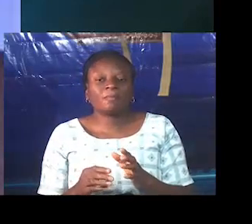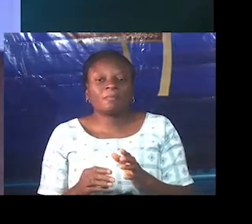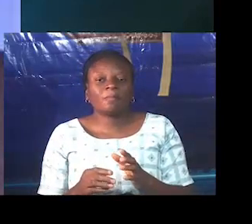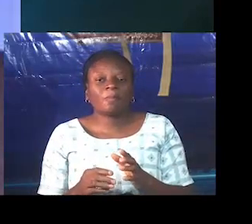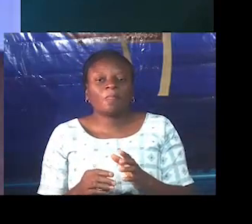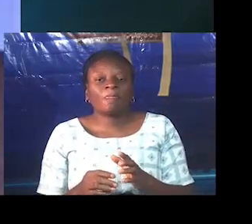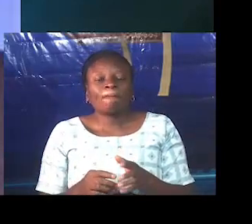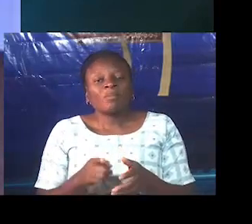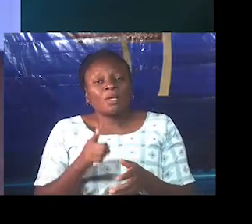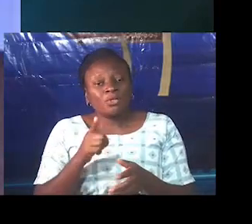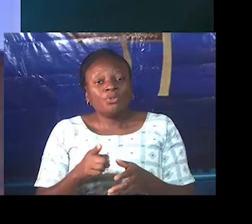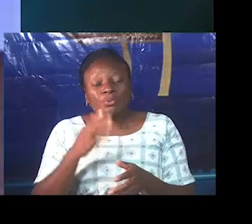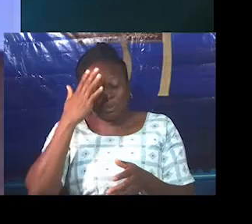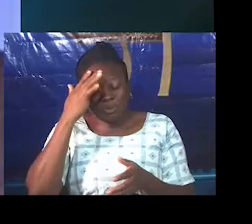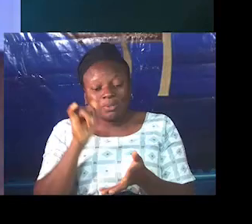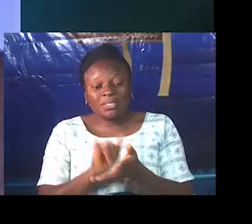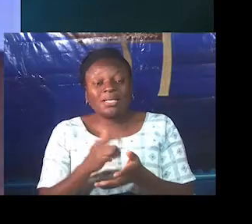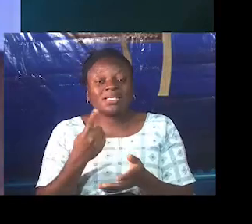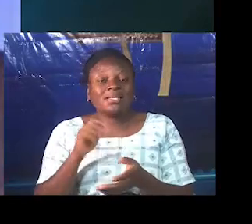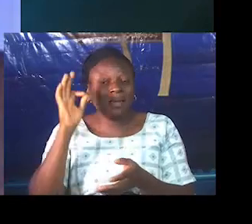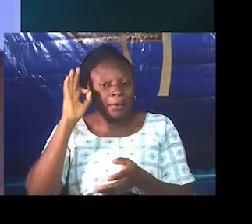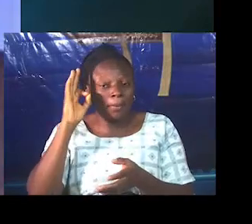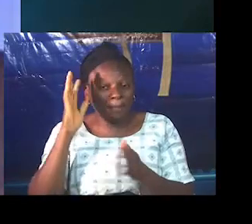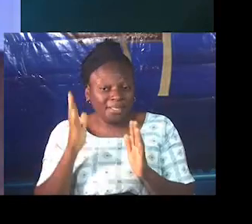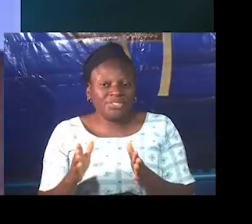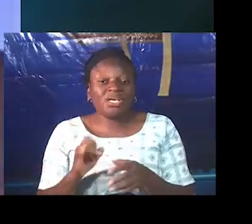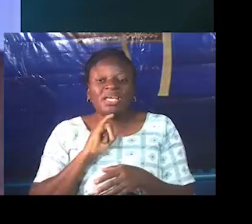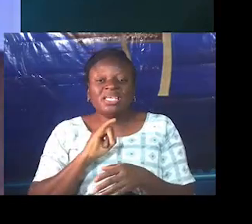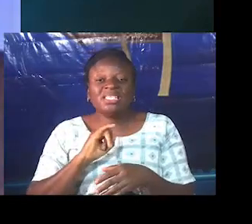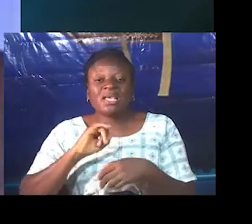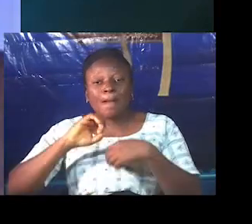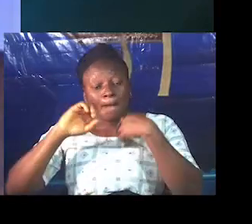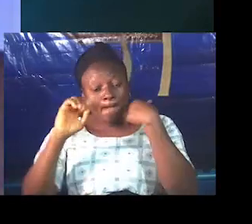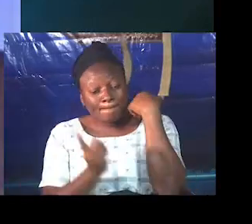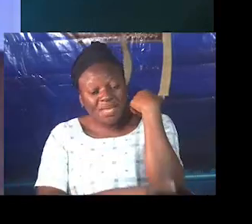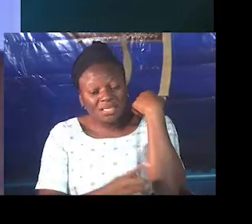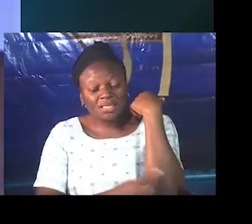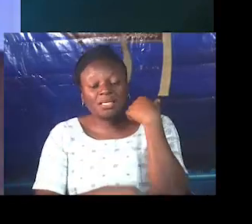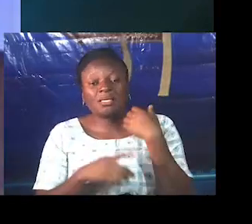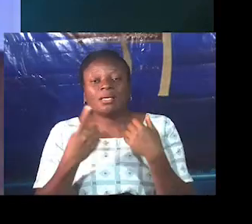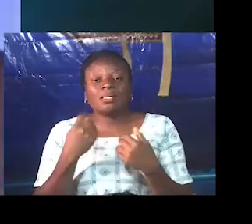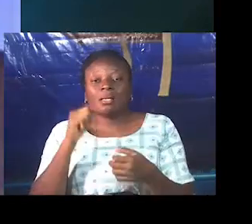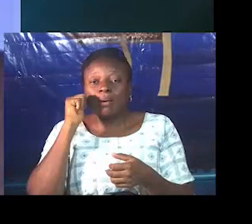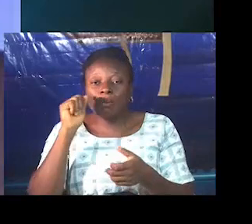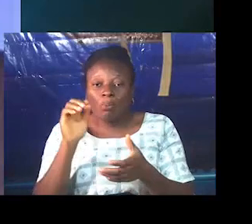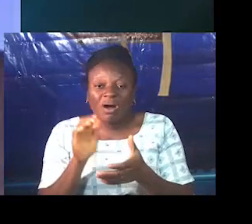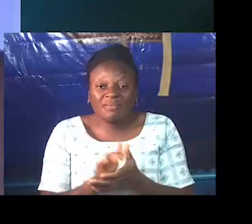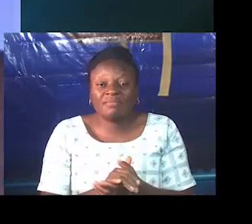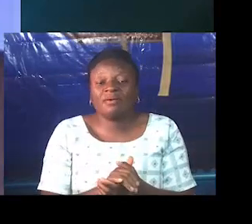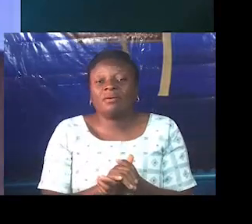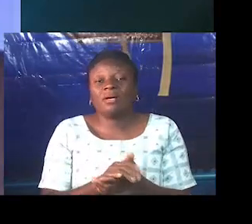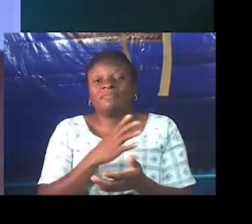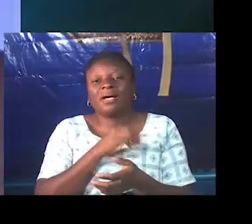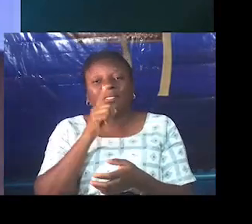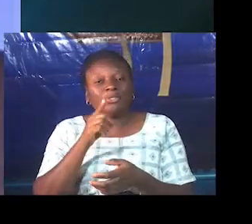soup. This man is no more sleeping in his house, and you are there around him, and he's promising